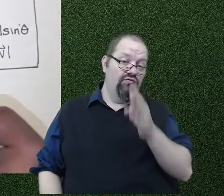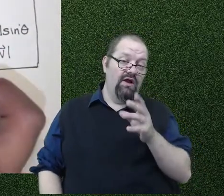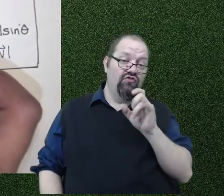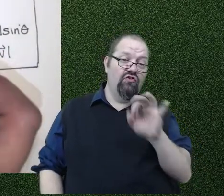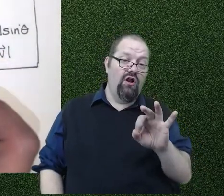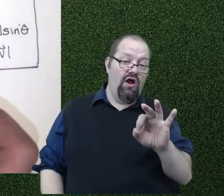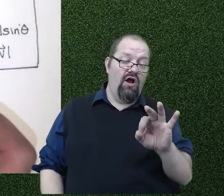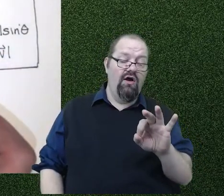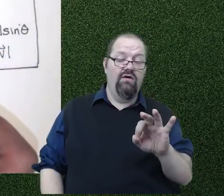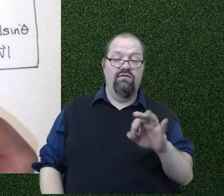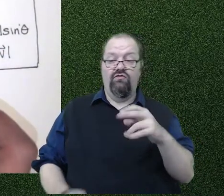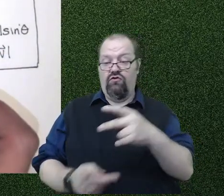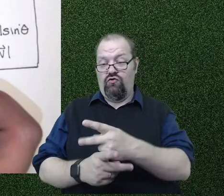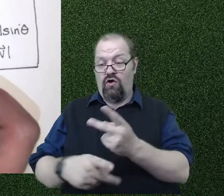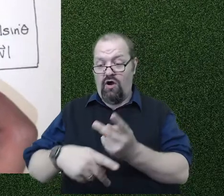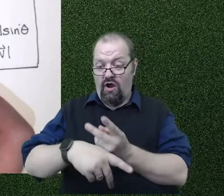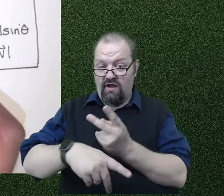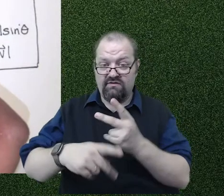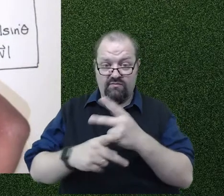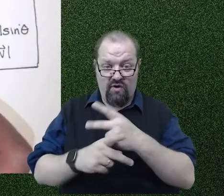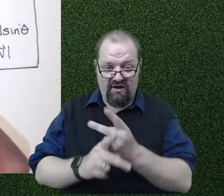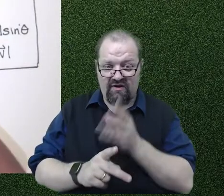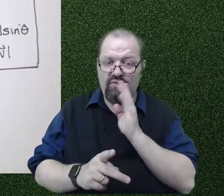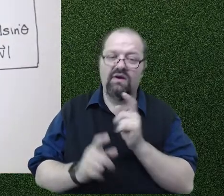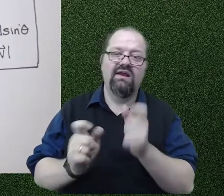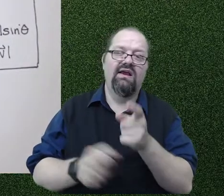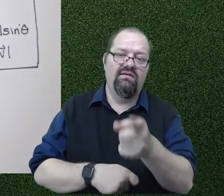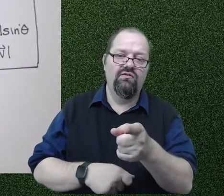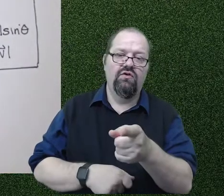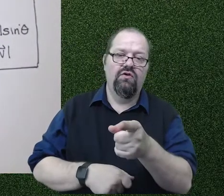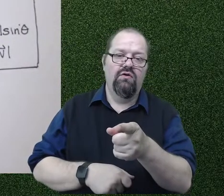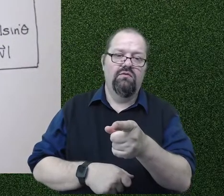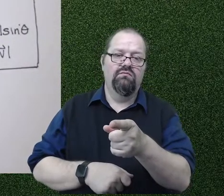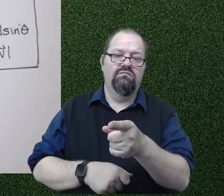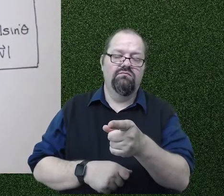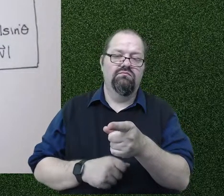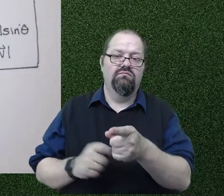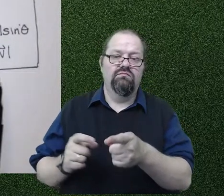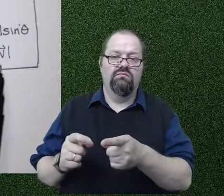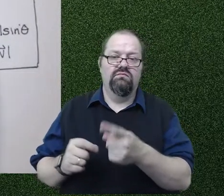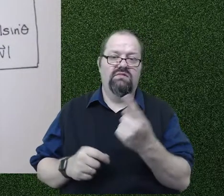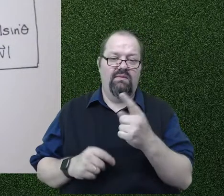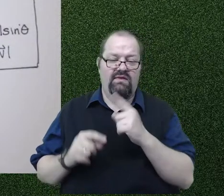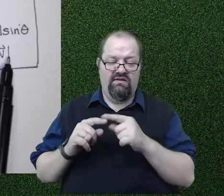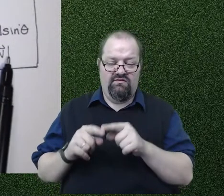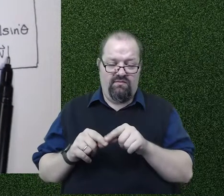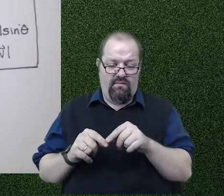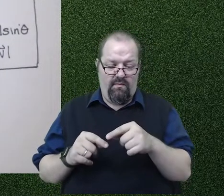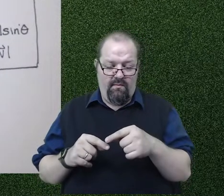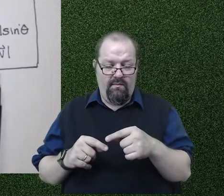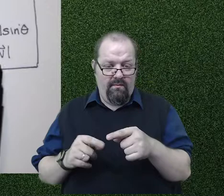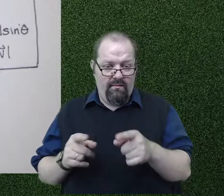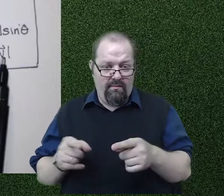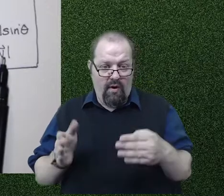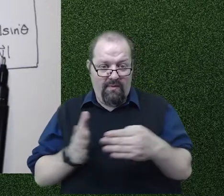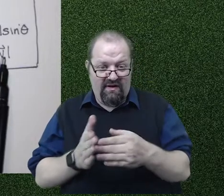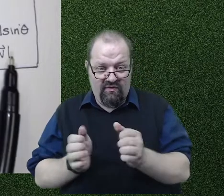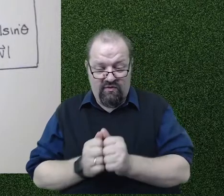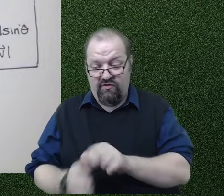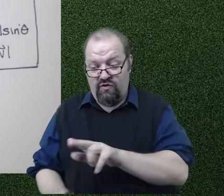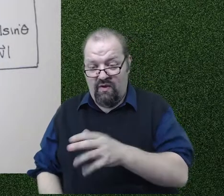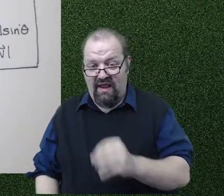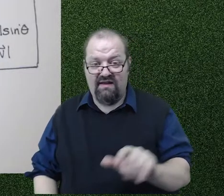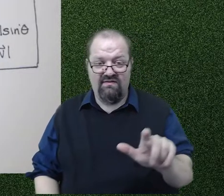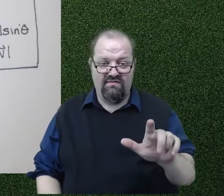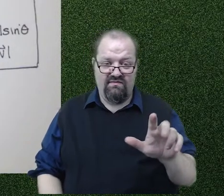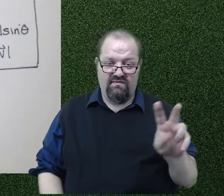cross product gives us a vector that's perpendicular to both U and V. But if I'm taking the length or the magnitude of the